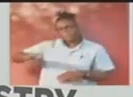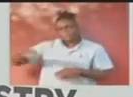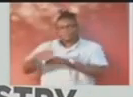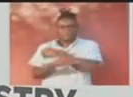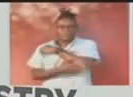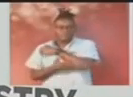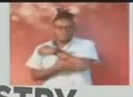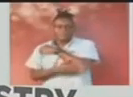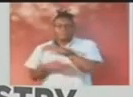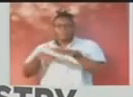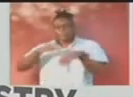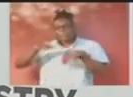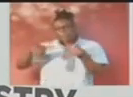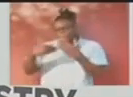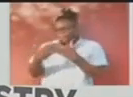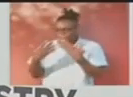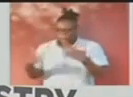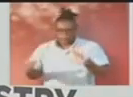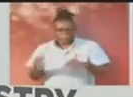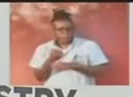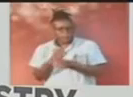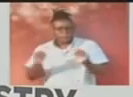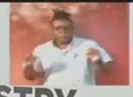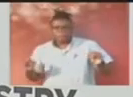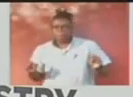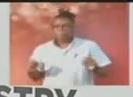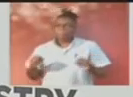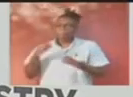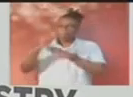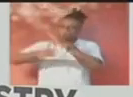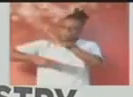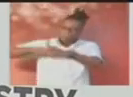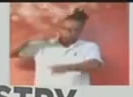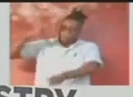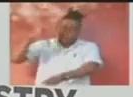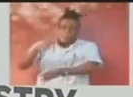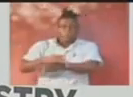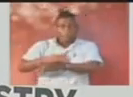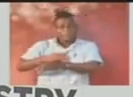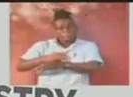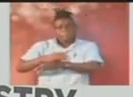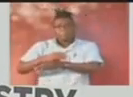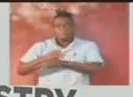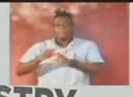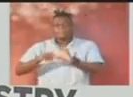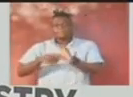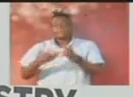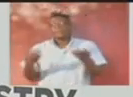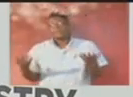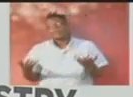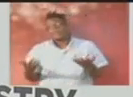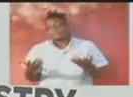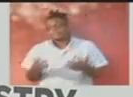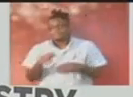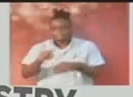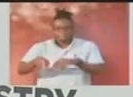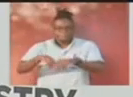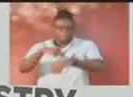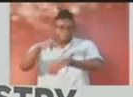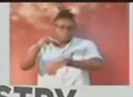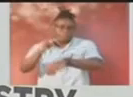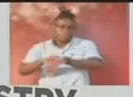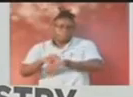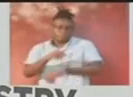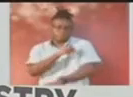met on a global level, starting with the national regulatory authorities that have